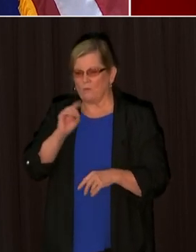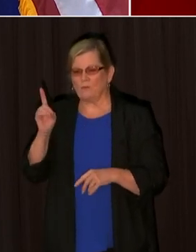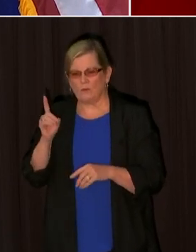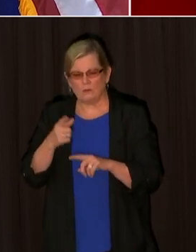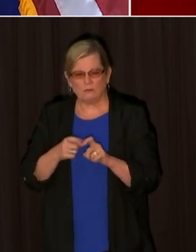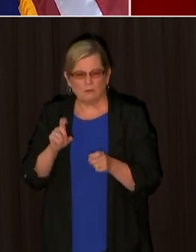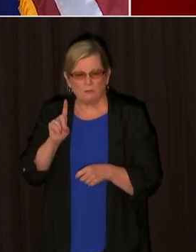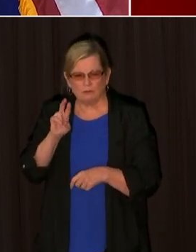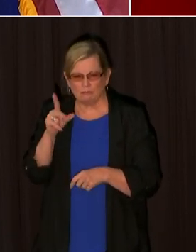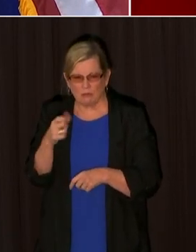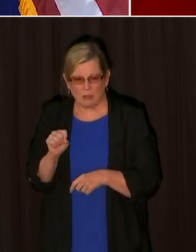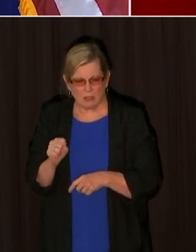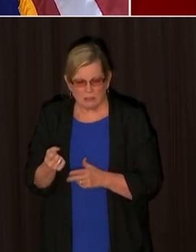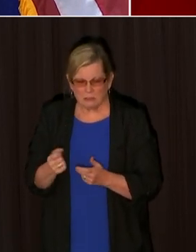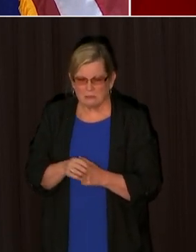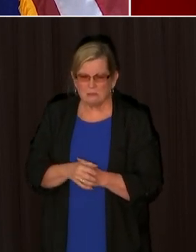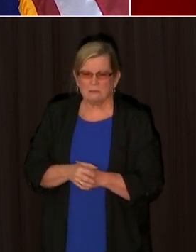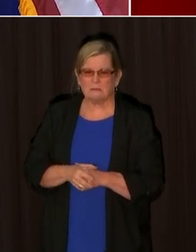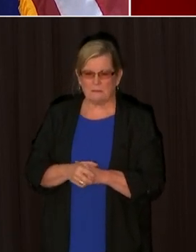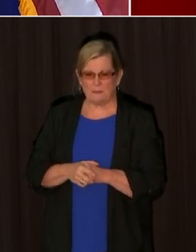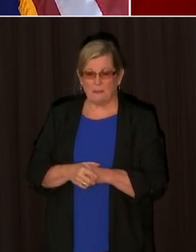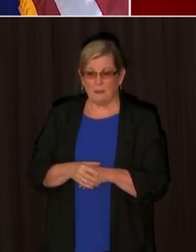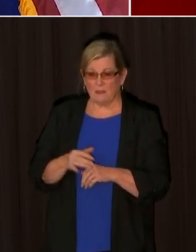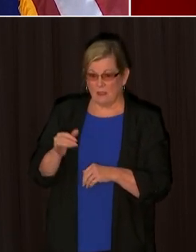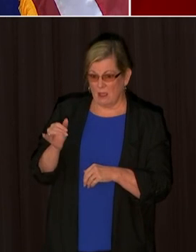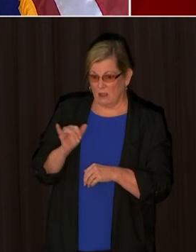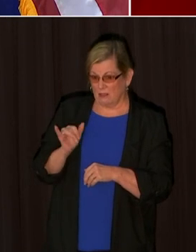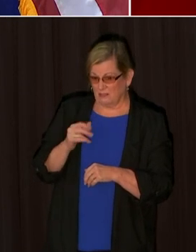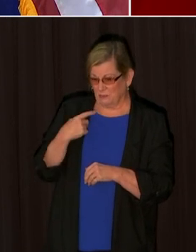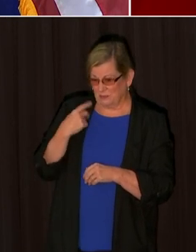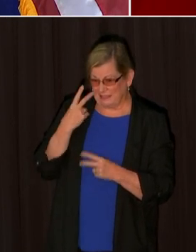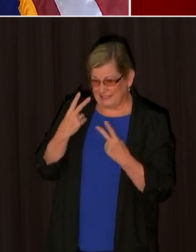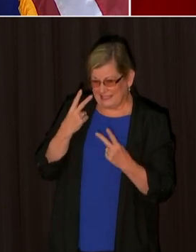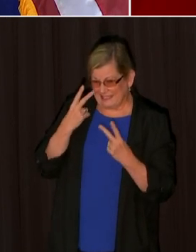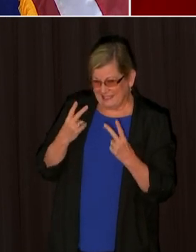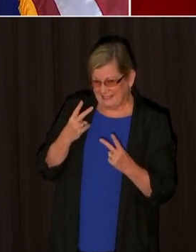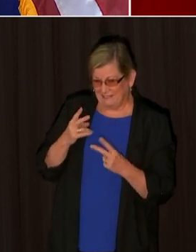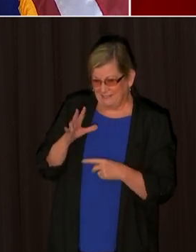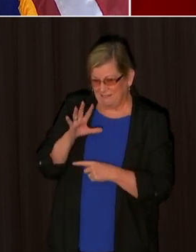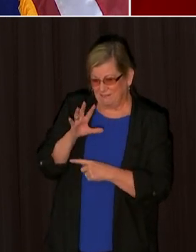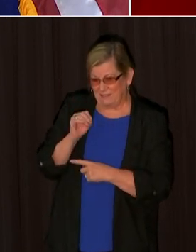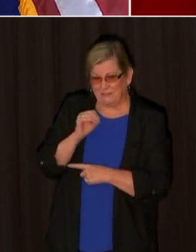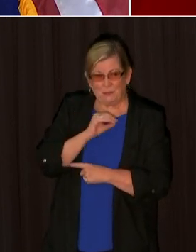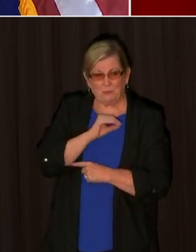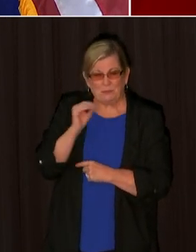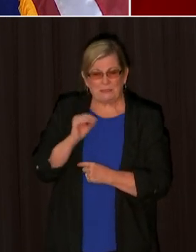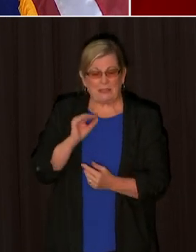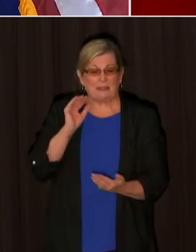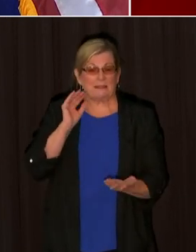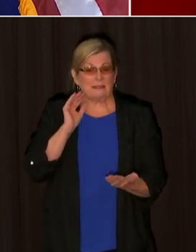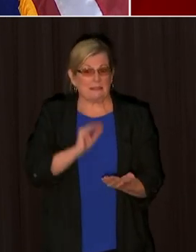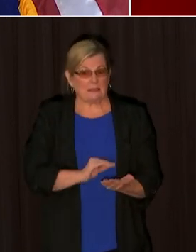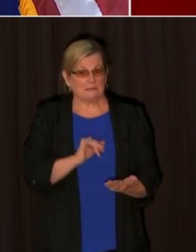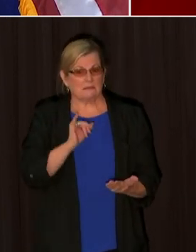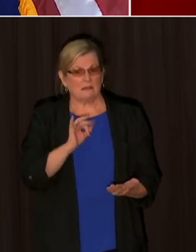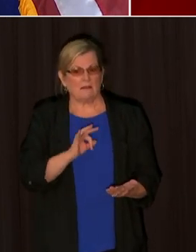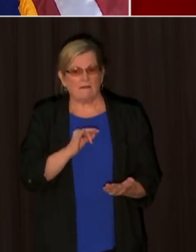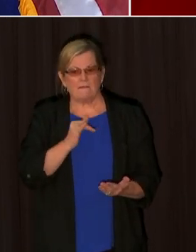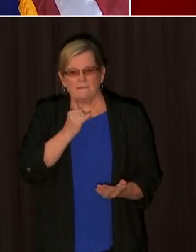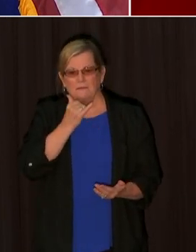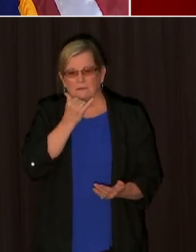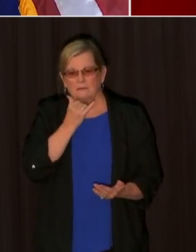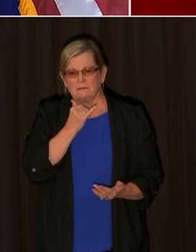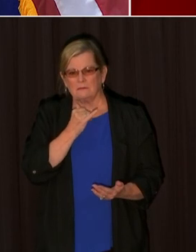Interestingly, in the same time period, we've seen almost a 50% decline in other accidents. So we've been able to do